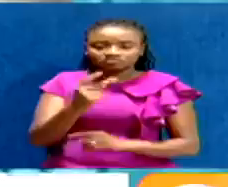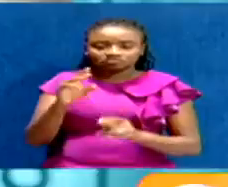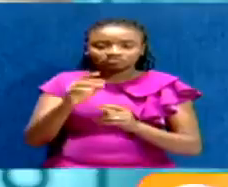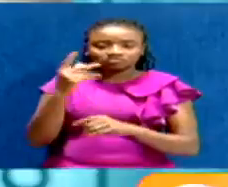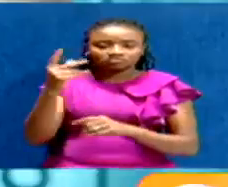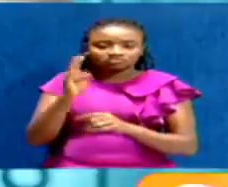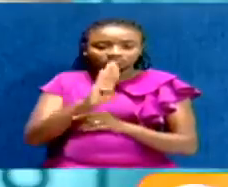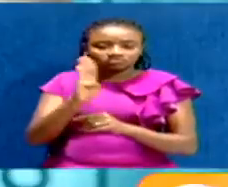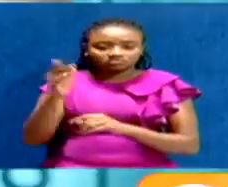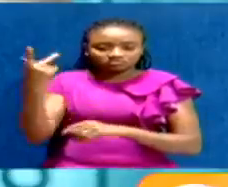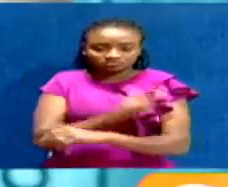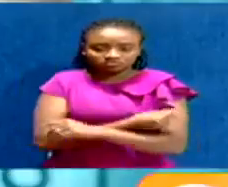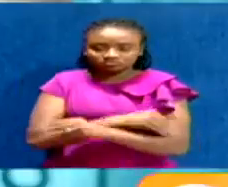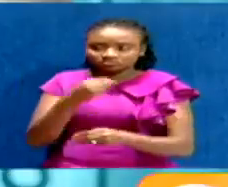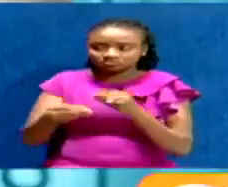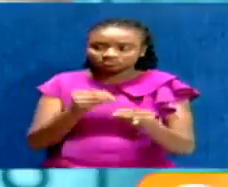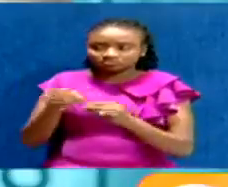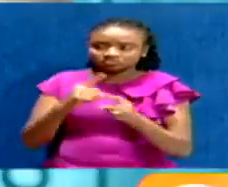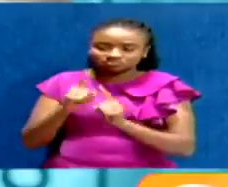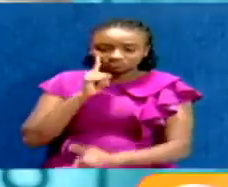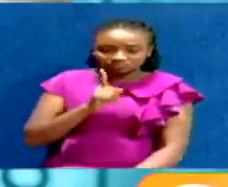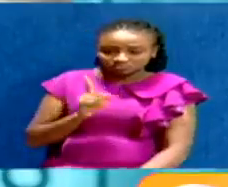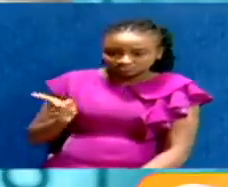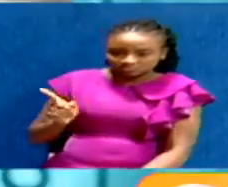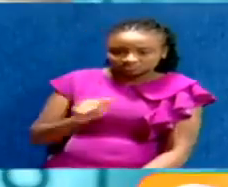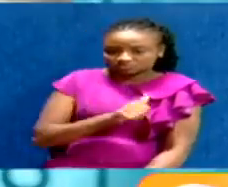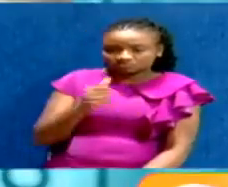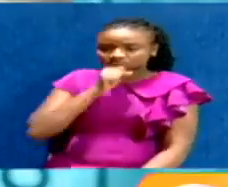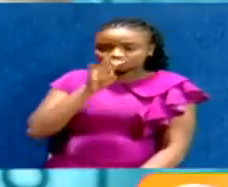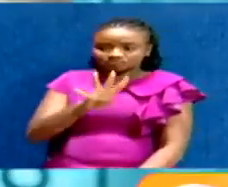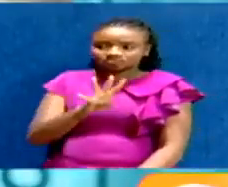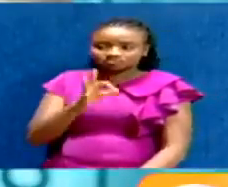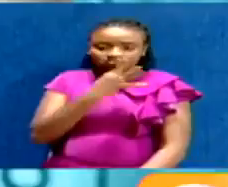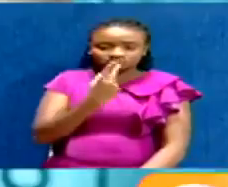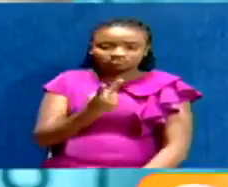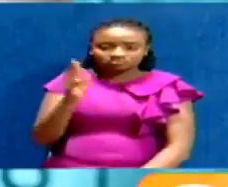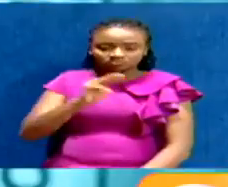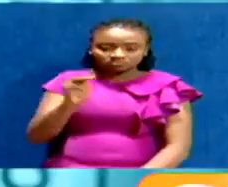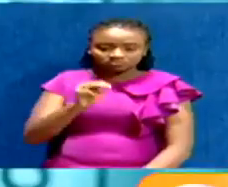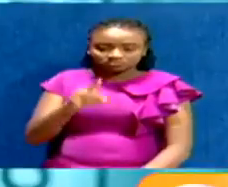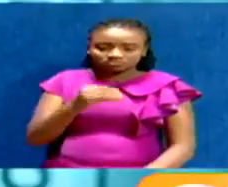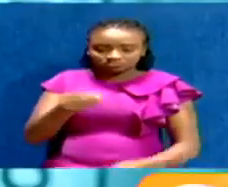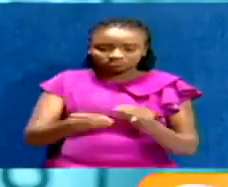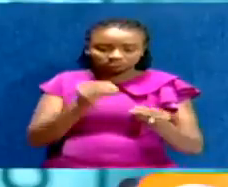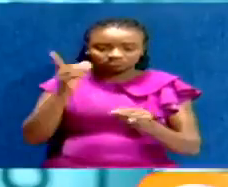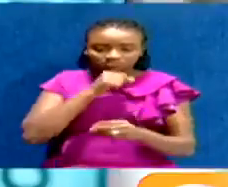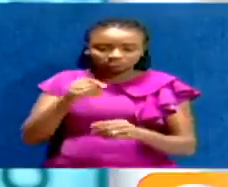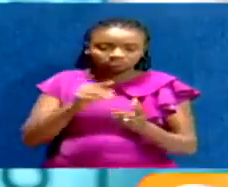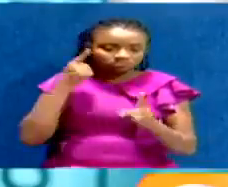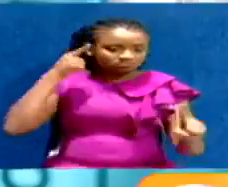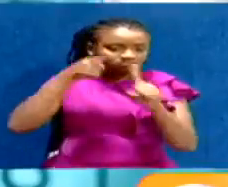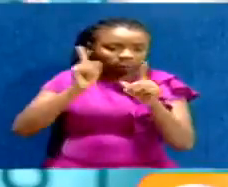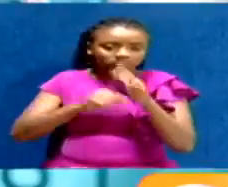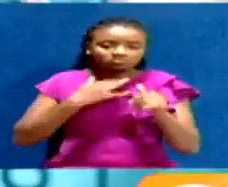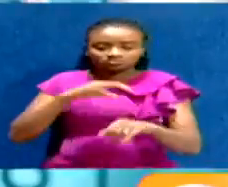received 54 million doses, less than 100th of the global supply, 32 million having been administered. The target